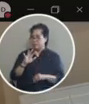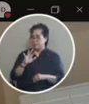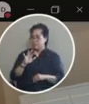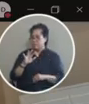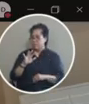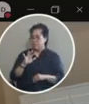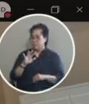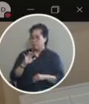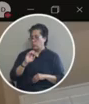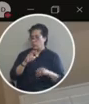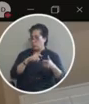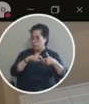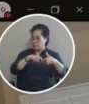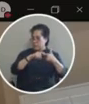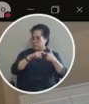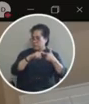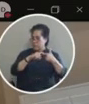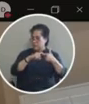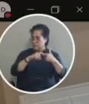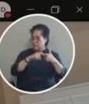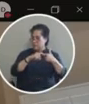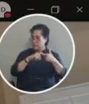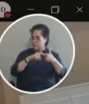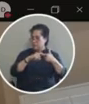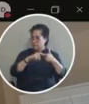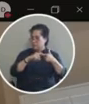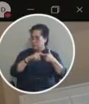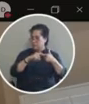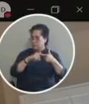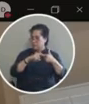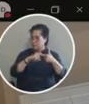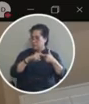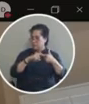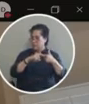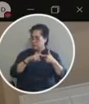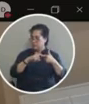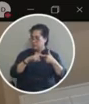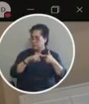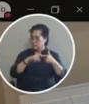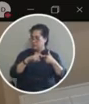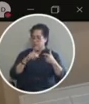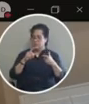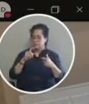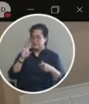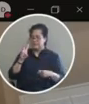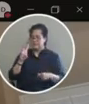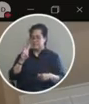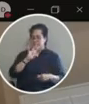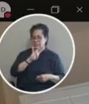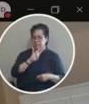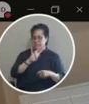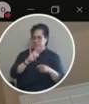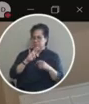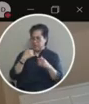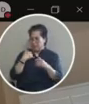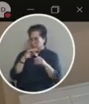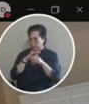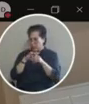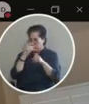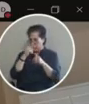to recess? we had a the vote on 6 and 7. Did we have a vote on 5 as